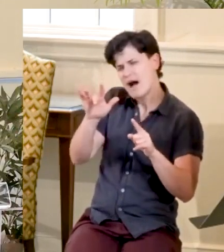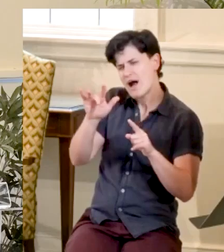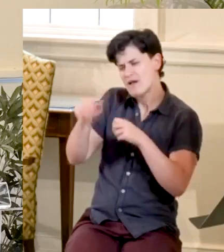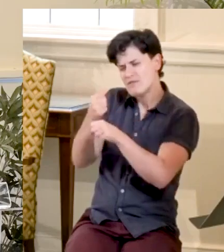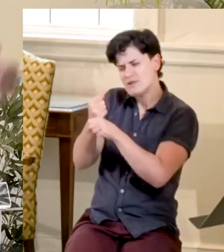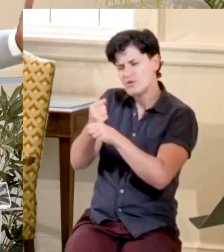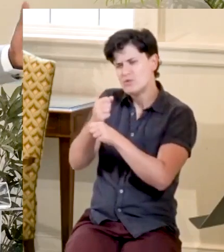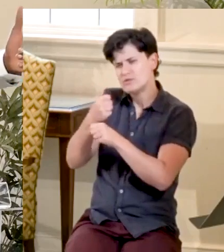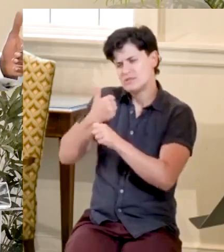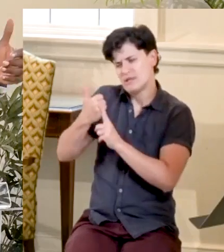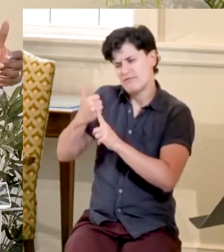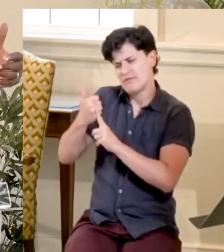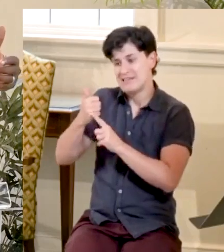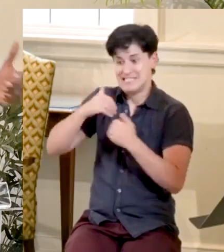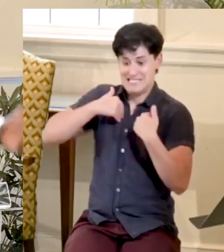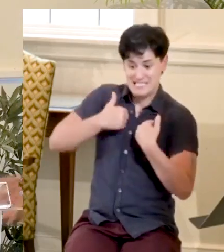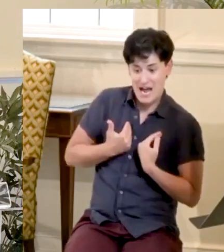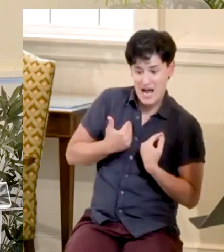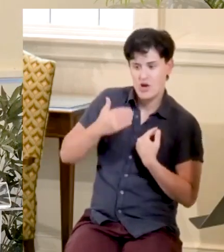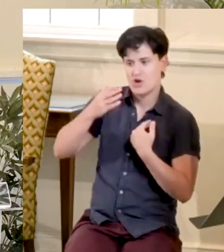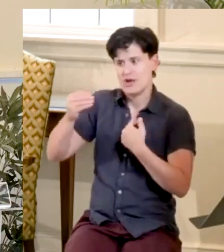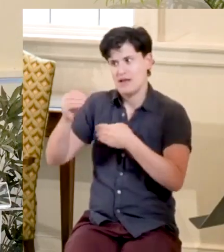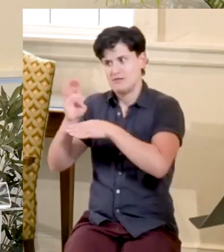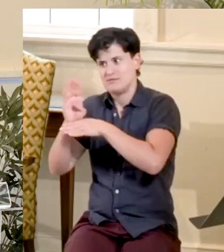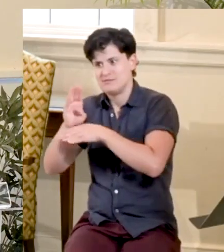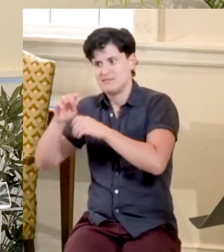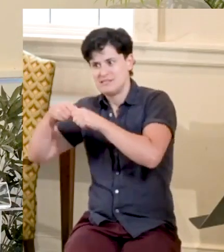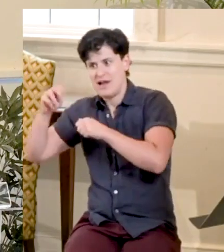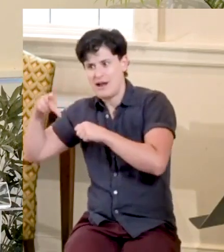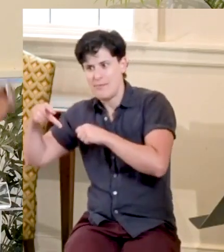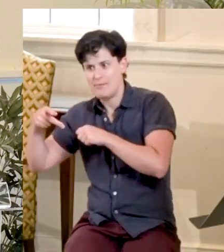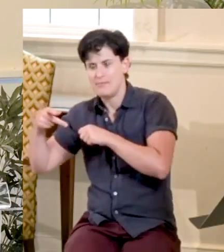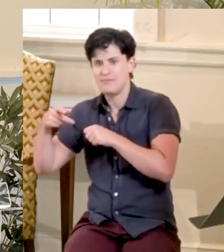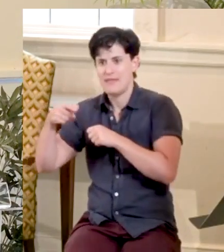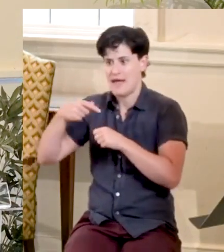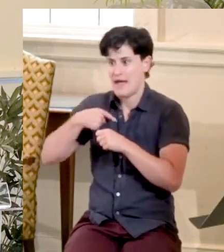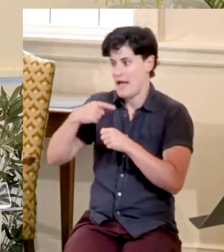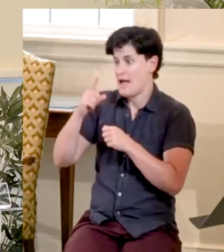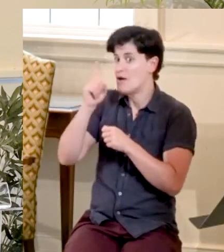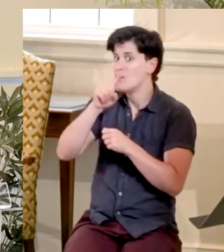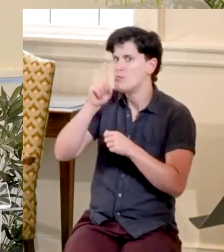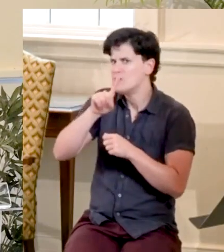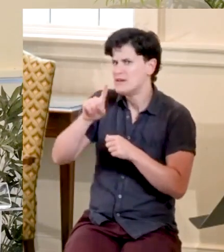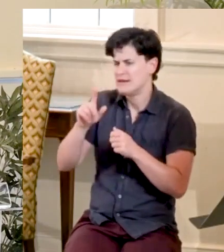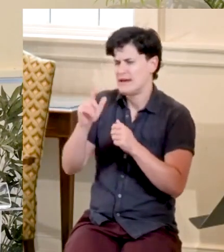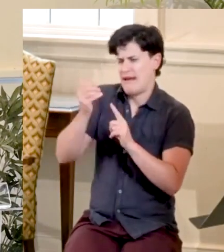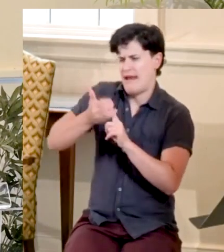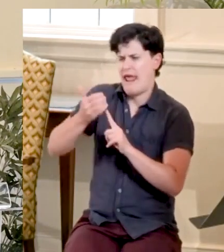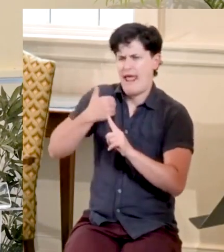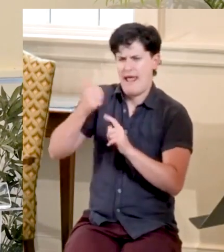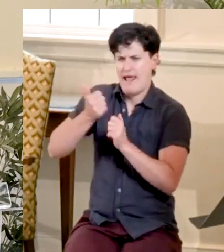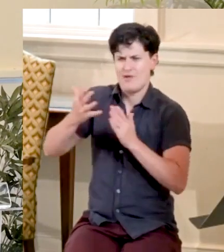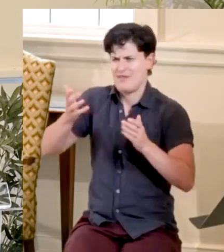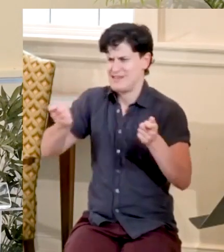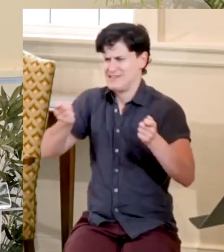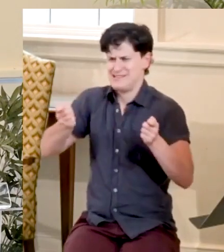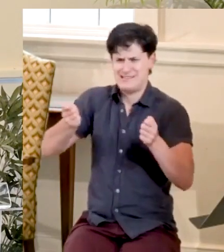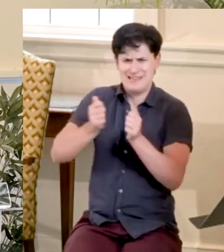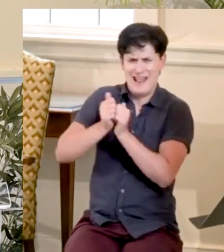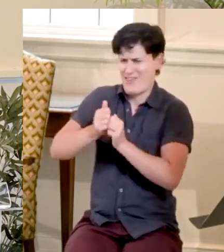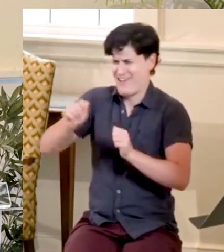tied up, busy doing busy, pretending to have it more together than he actually